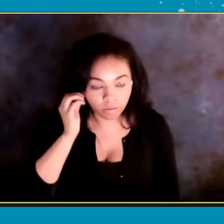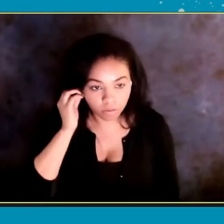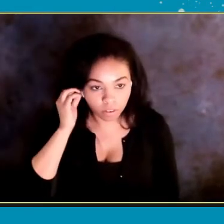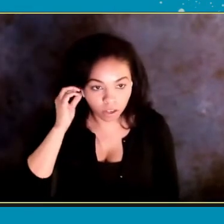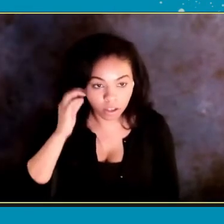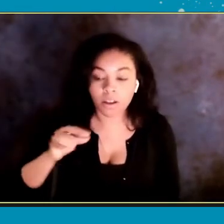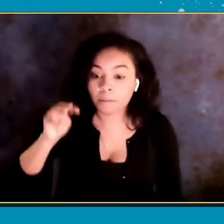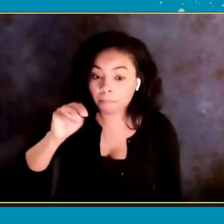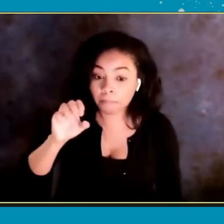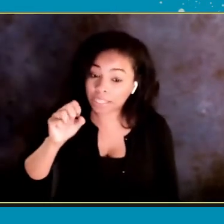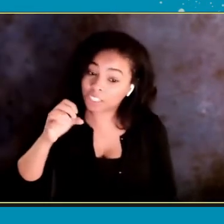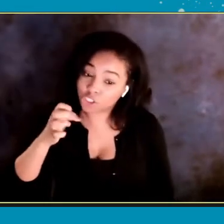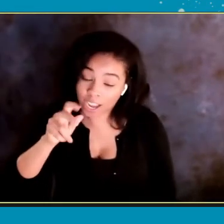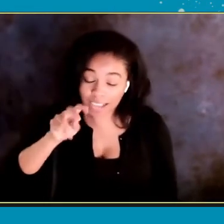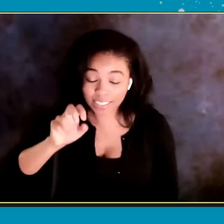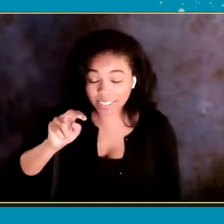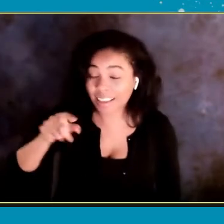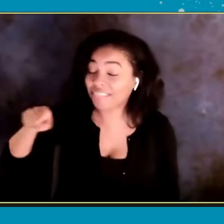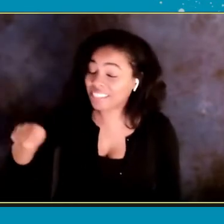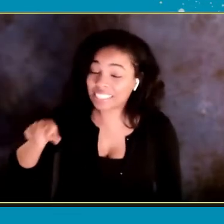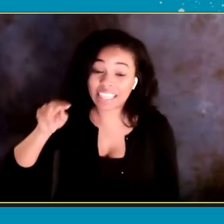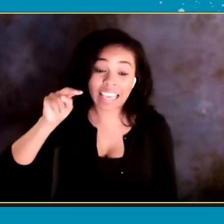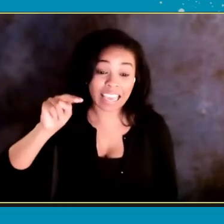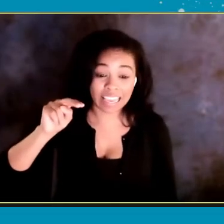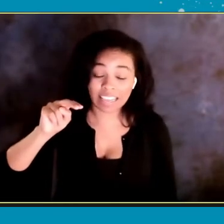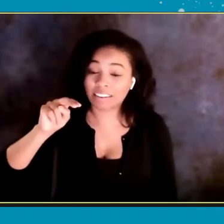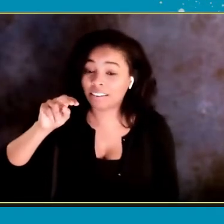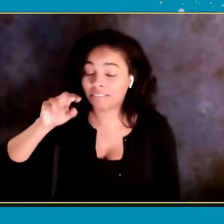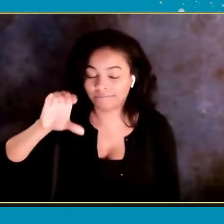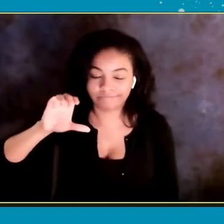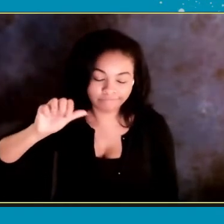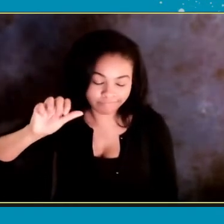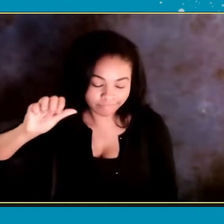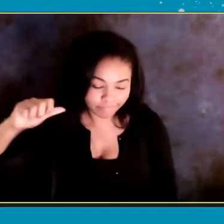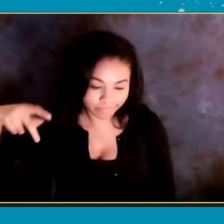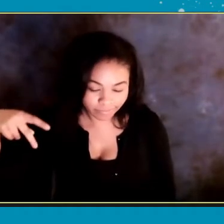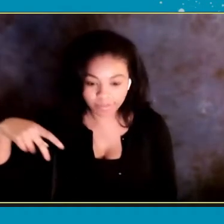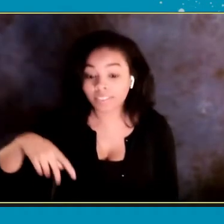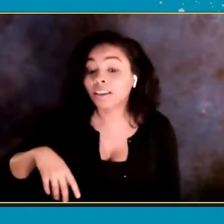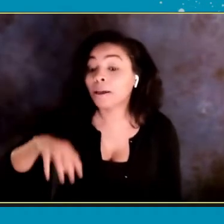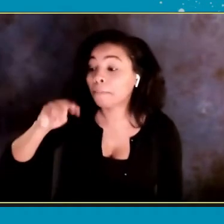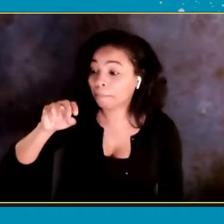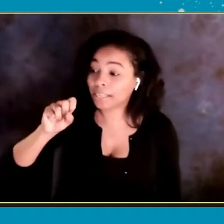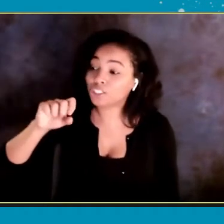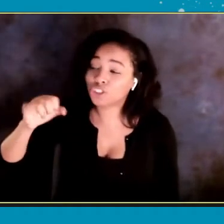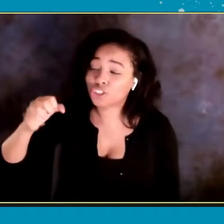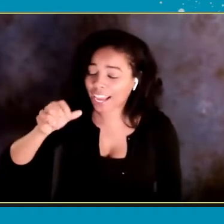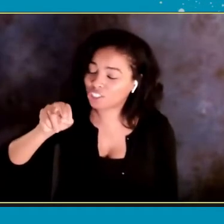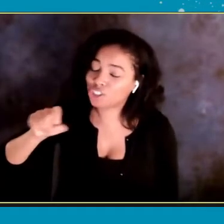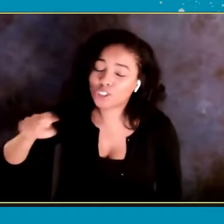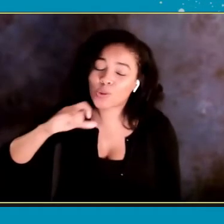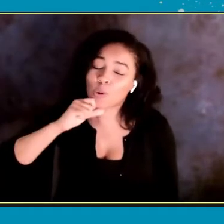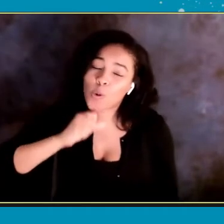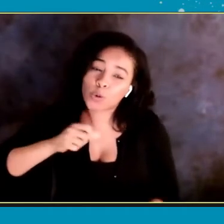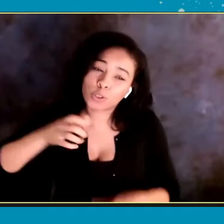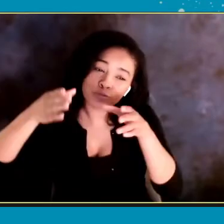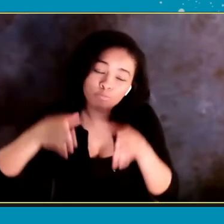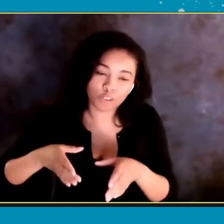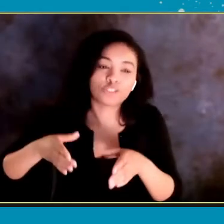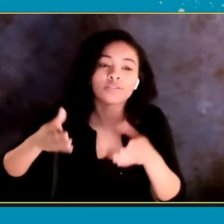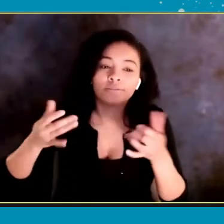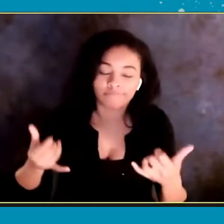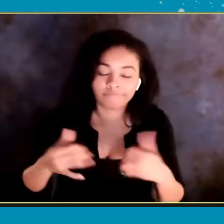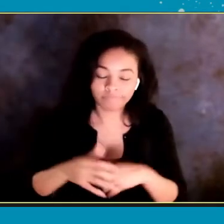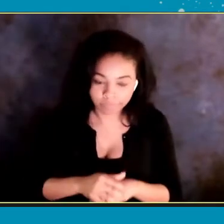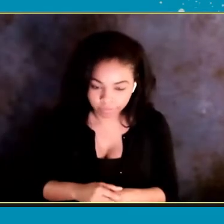the NAACP. Miss Jackson. The oldest one in the game. All right. All right.